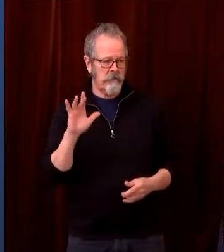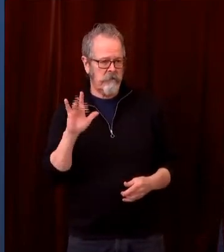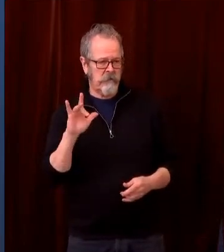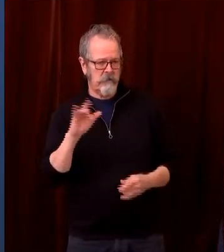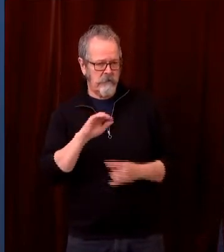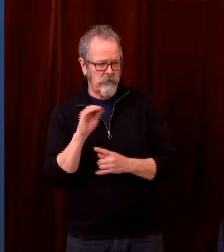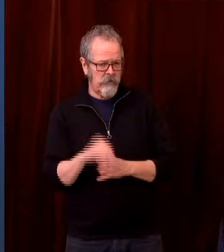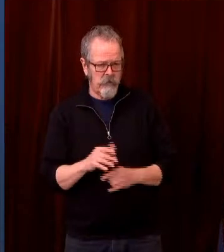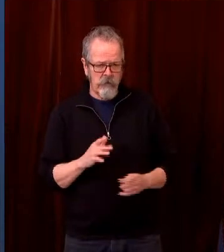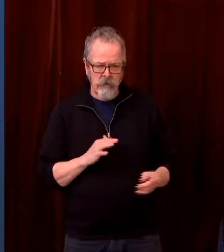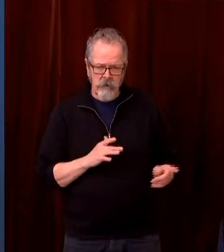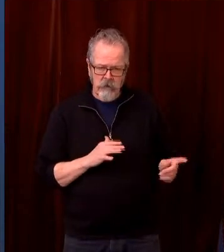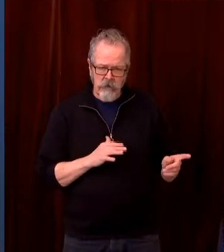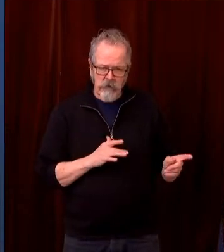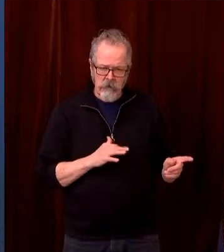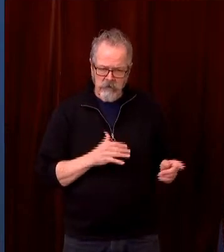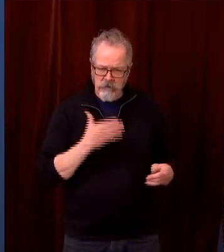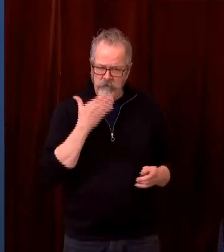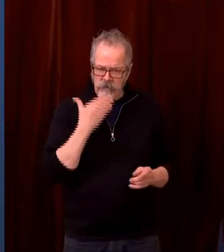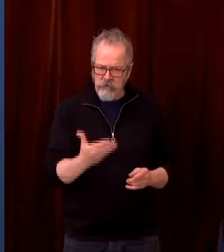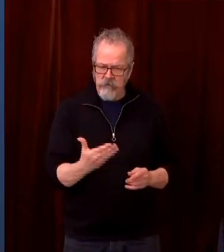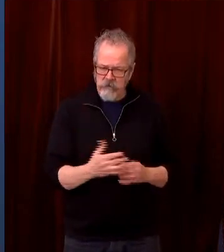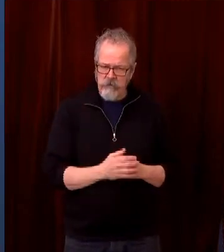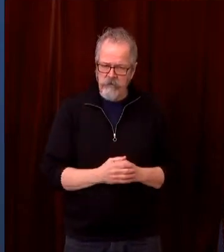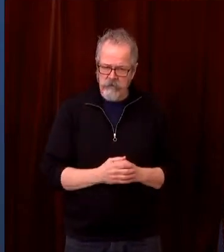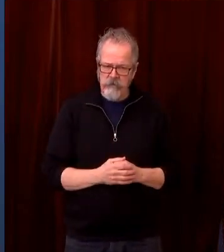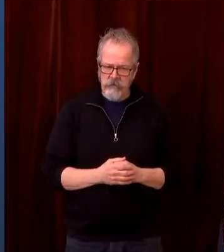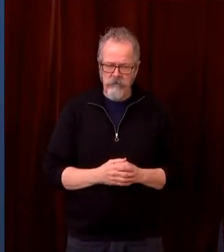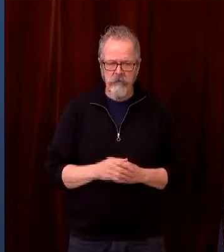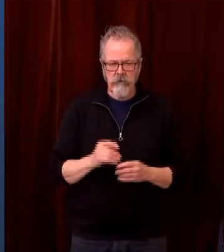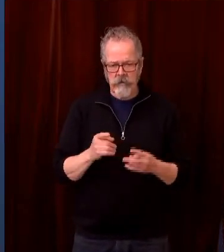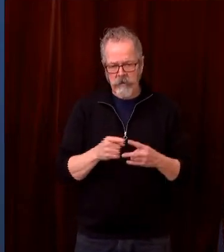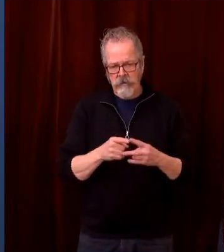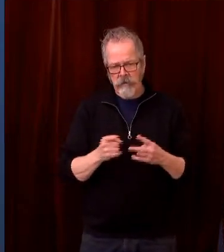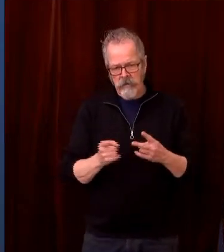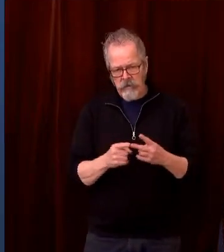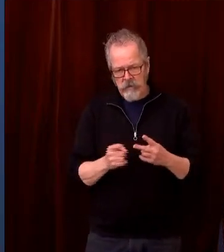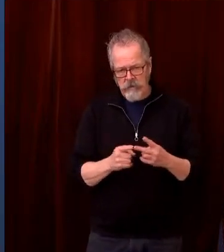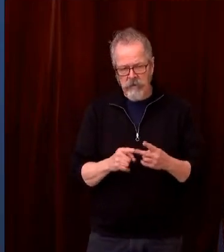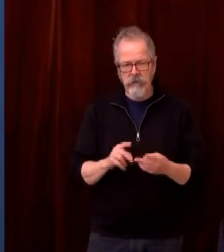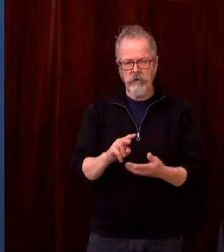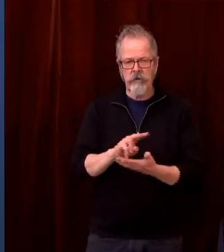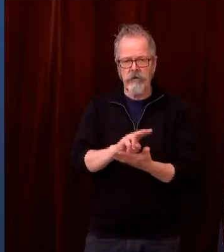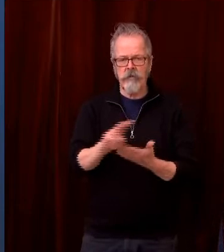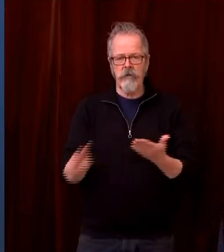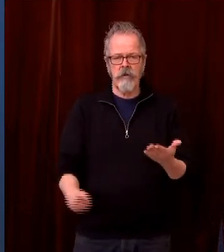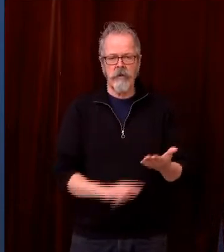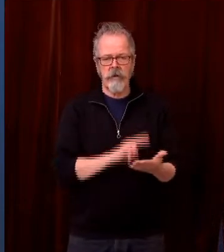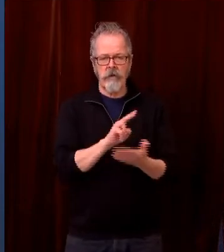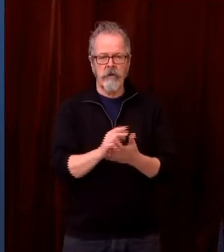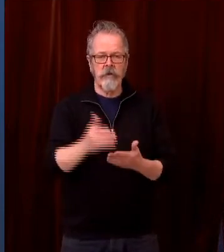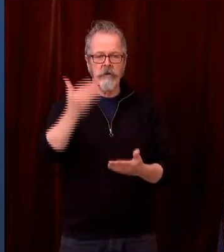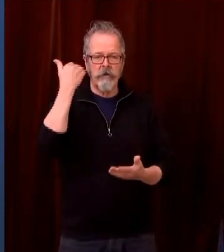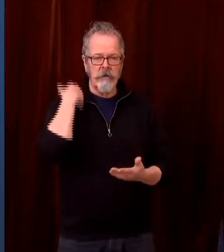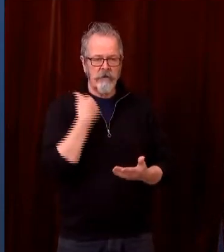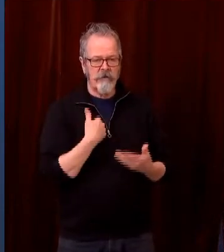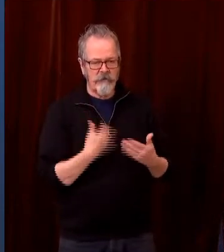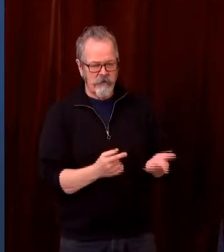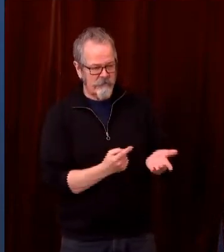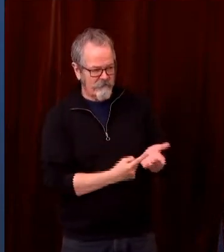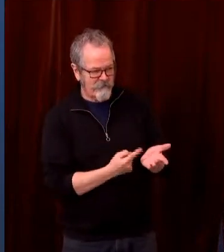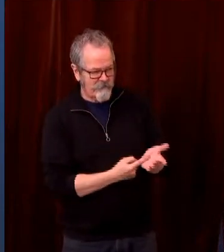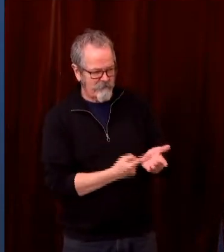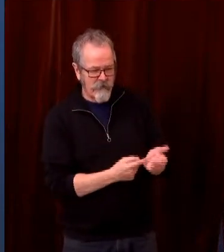with a legislator about 2 hours ago about our independent investigations bill, and we're making good progress on that, so I'm happy about